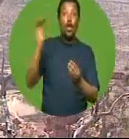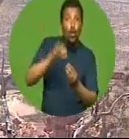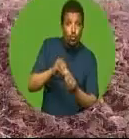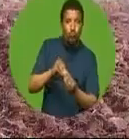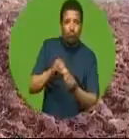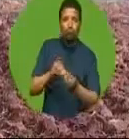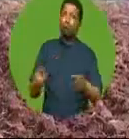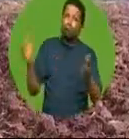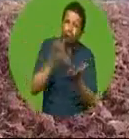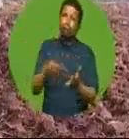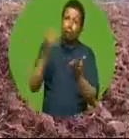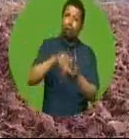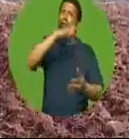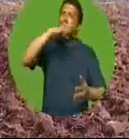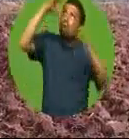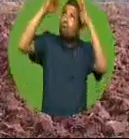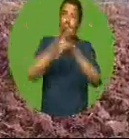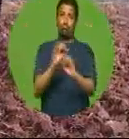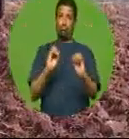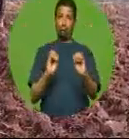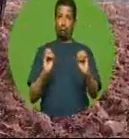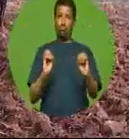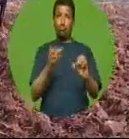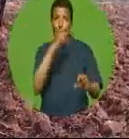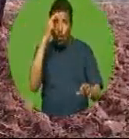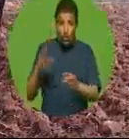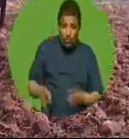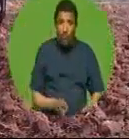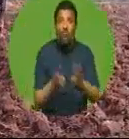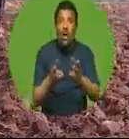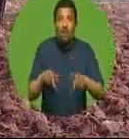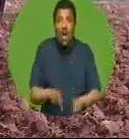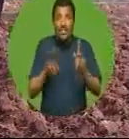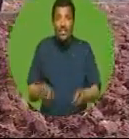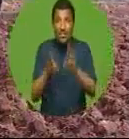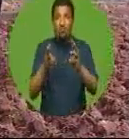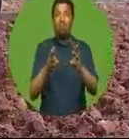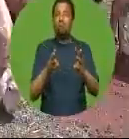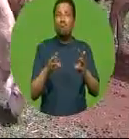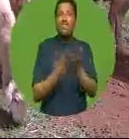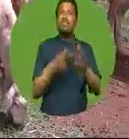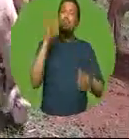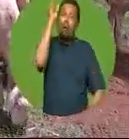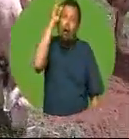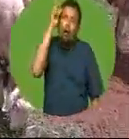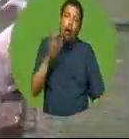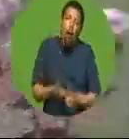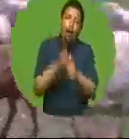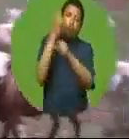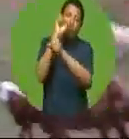drought, because the farming system is highly traditional and heavily dependent on